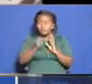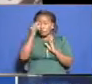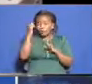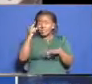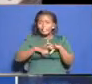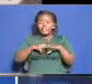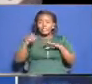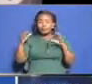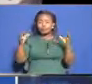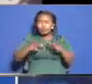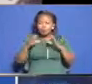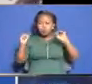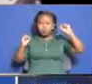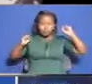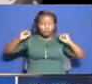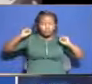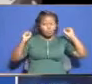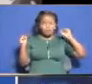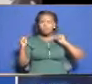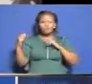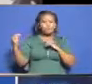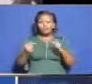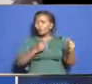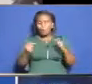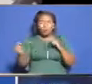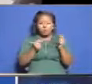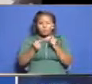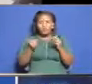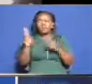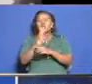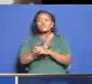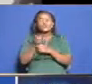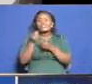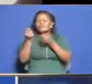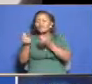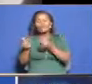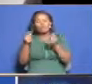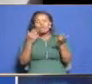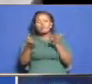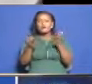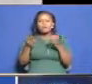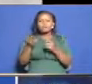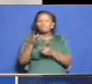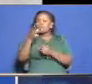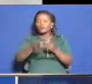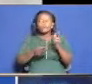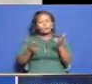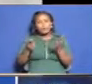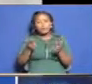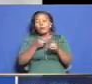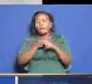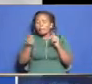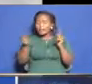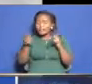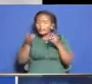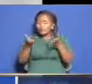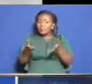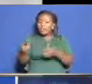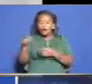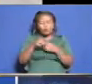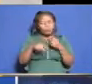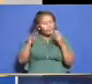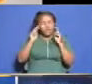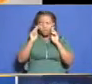huwa tunapigana kwa silaha zile zindogo ndogo za ine zingine rungu na bunduki hizi za haramu. Lakini yale tumekuja